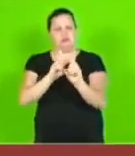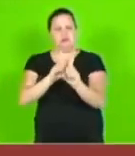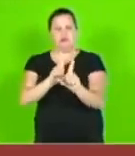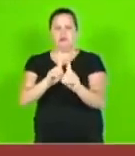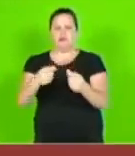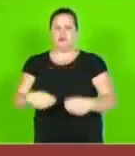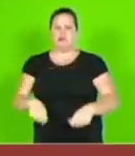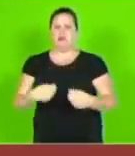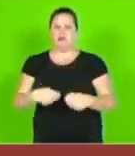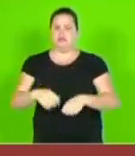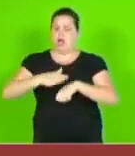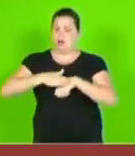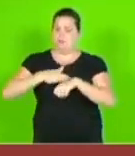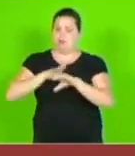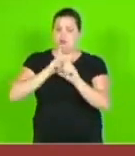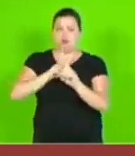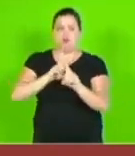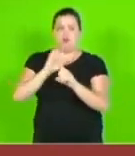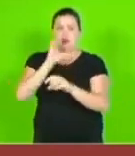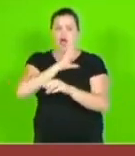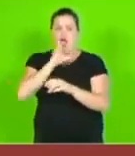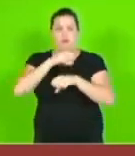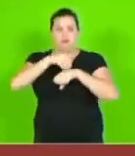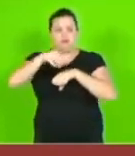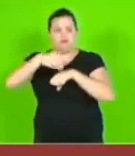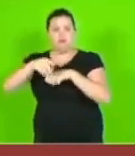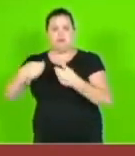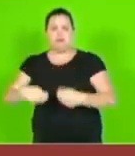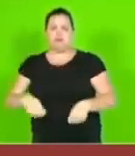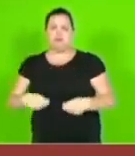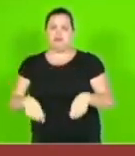A doctrine is the most important.